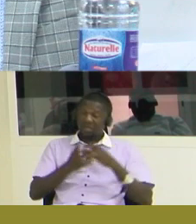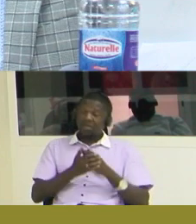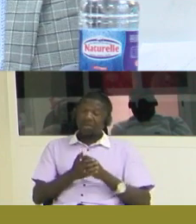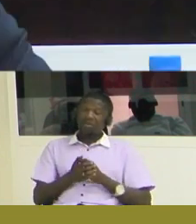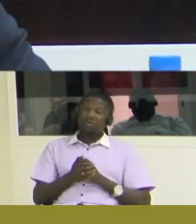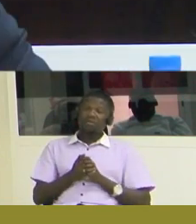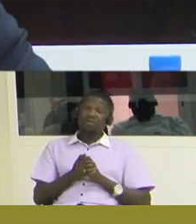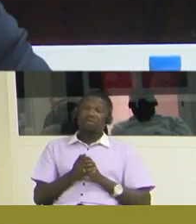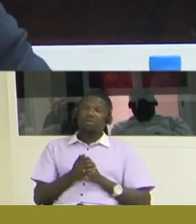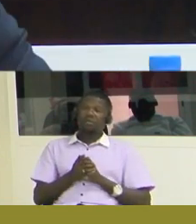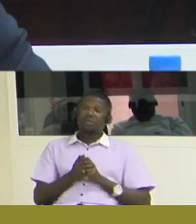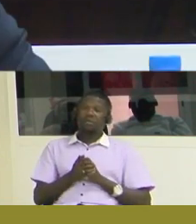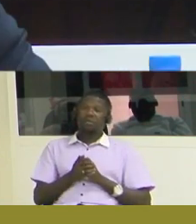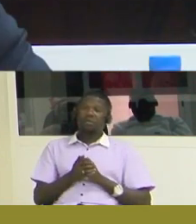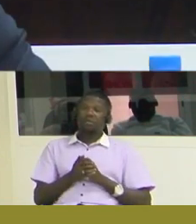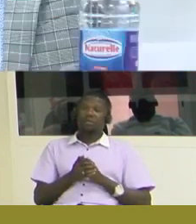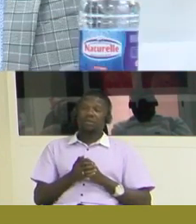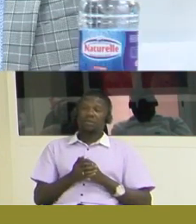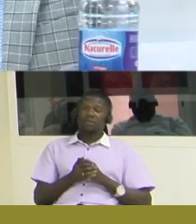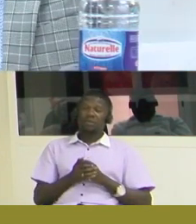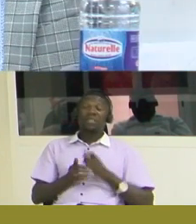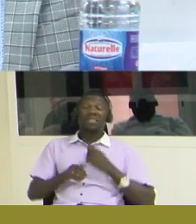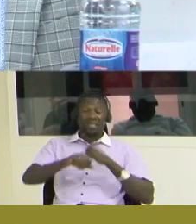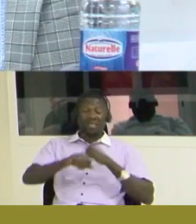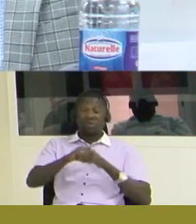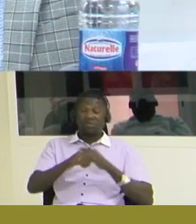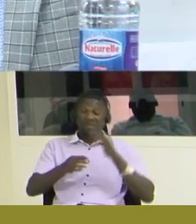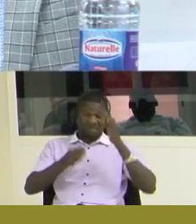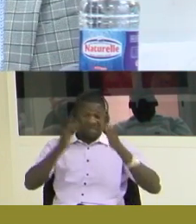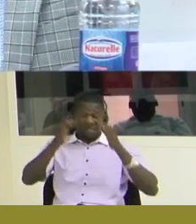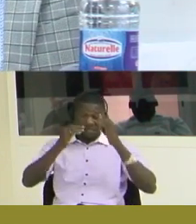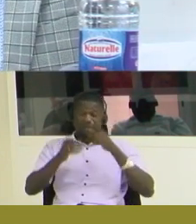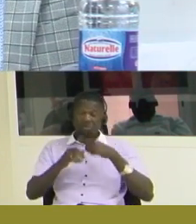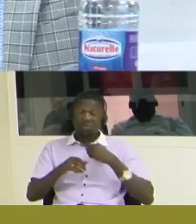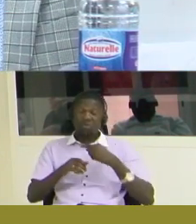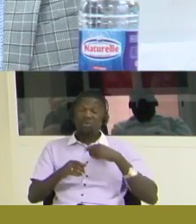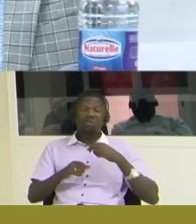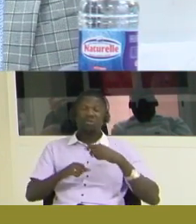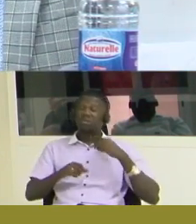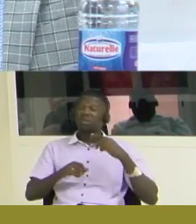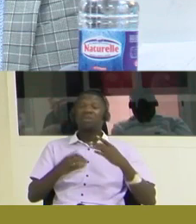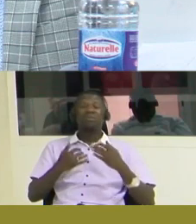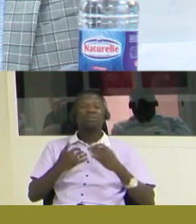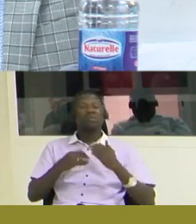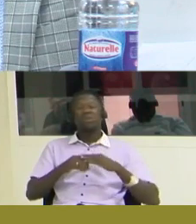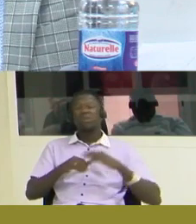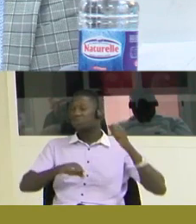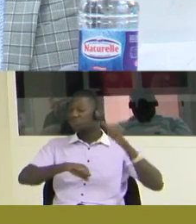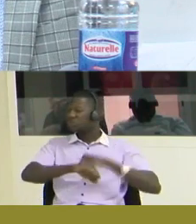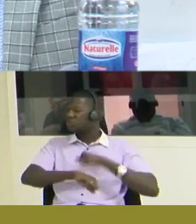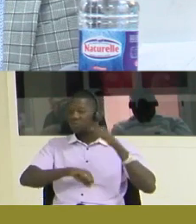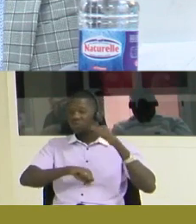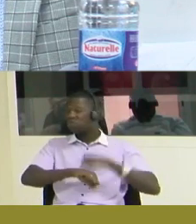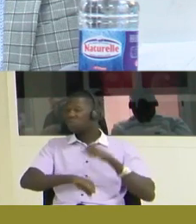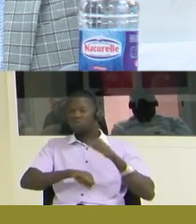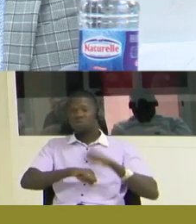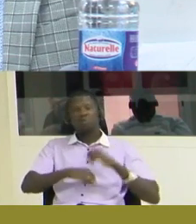did you during his pretrial detention okay he was subjected to a lot of torture